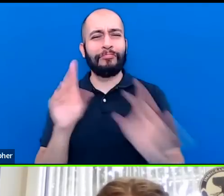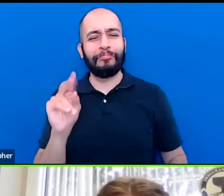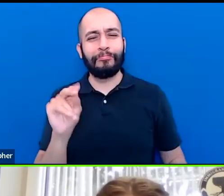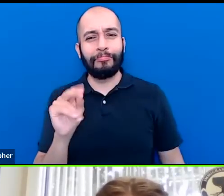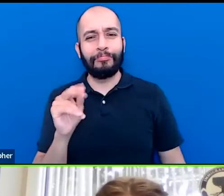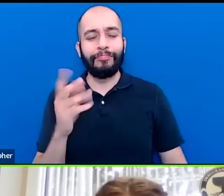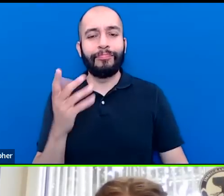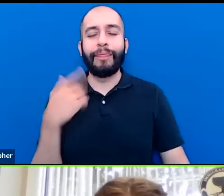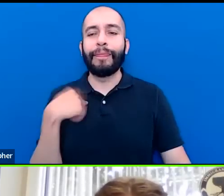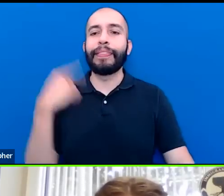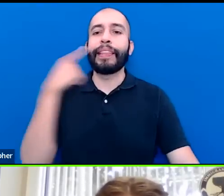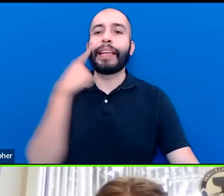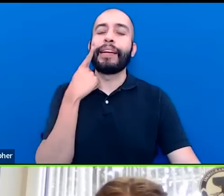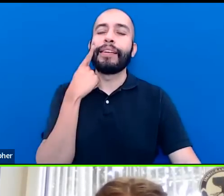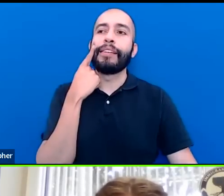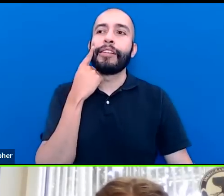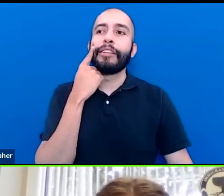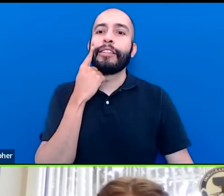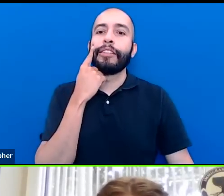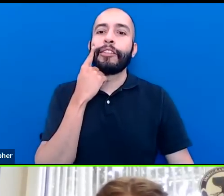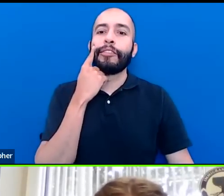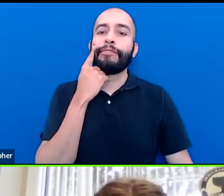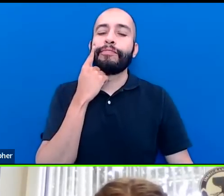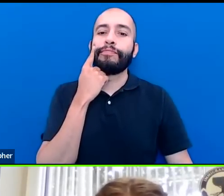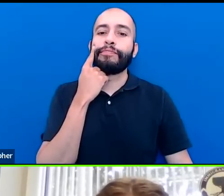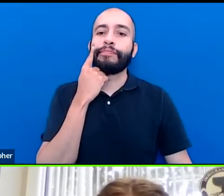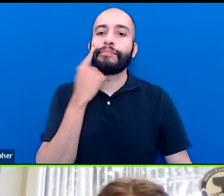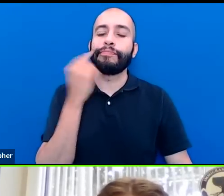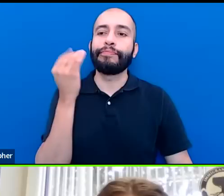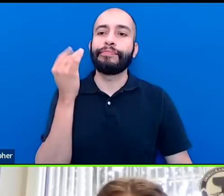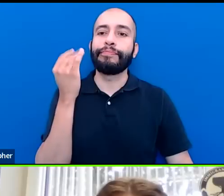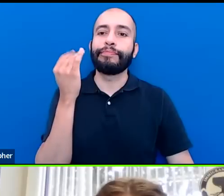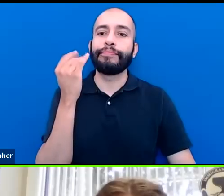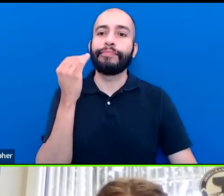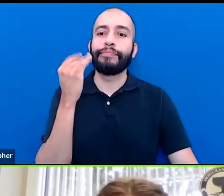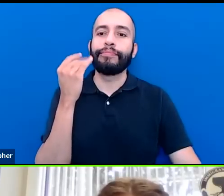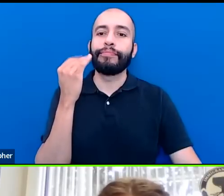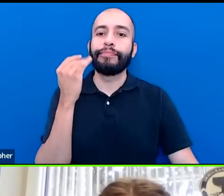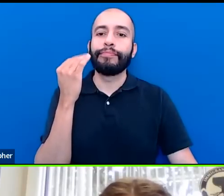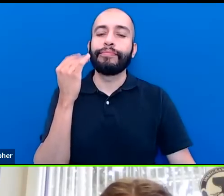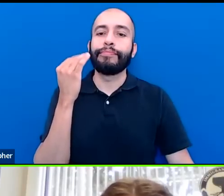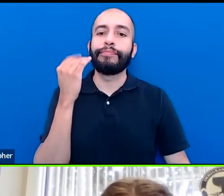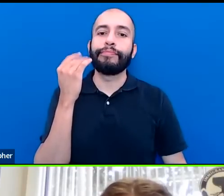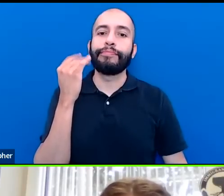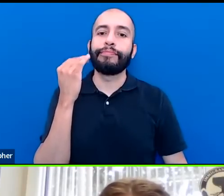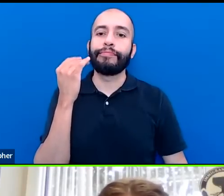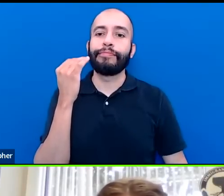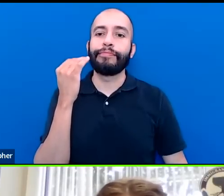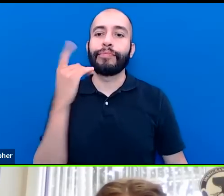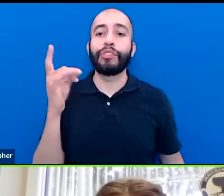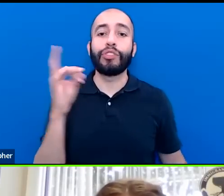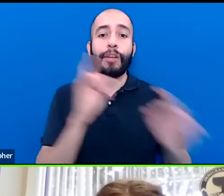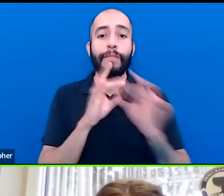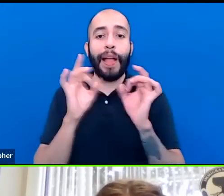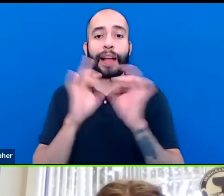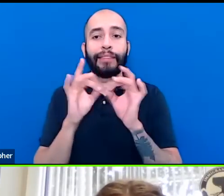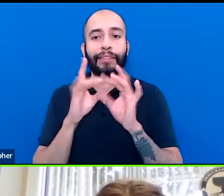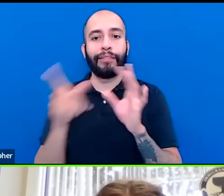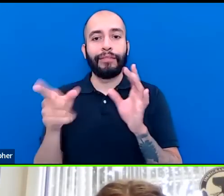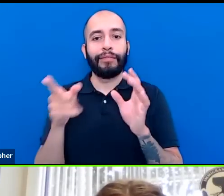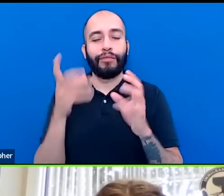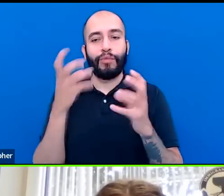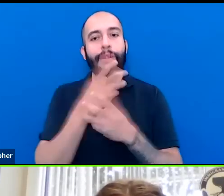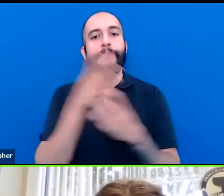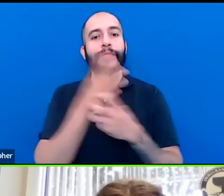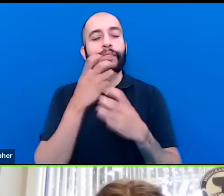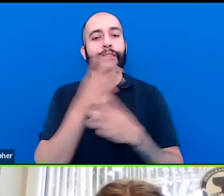are an incredible, you know, source of energy and passion and creativity, but that's not, you know, unique. That's the working class.